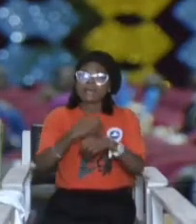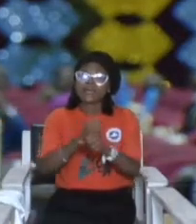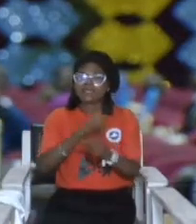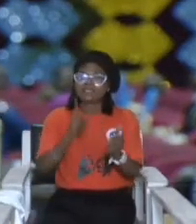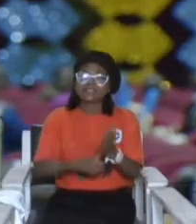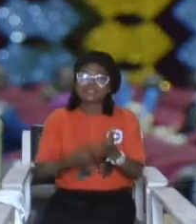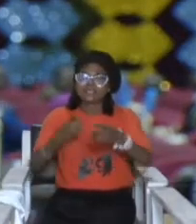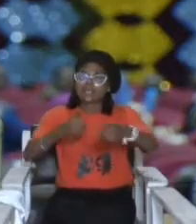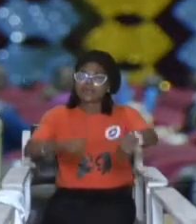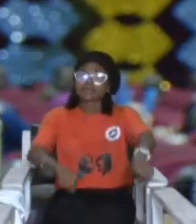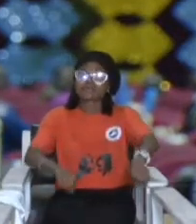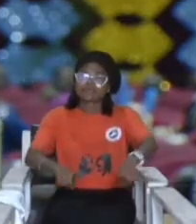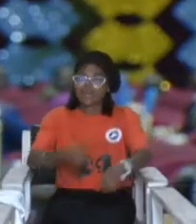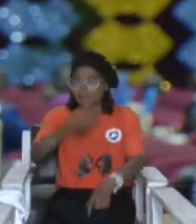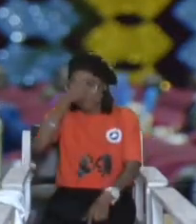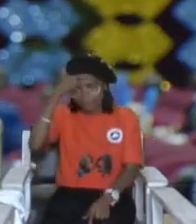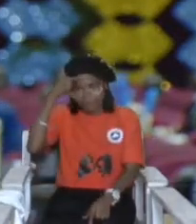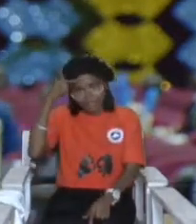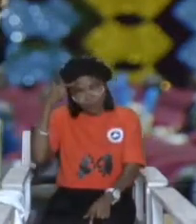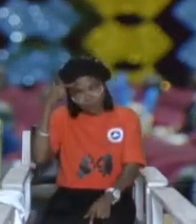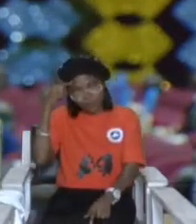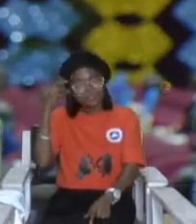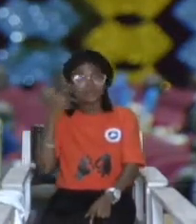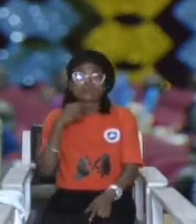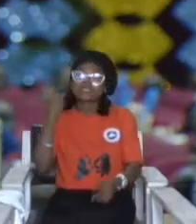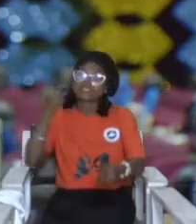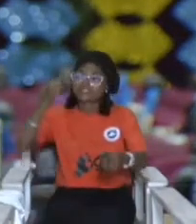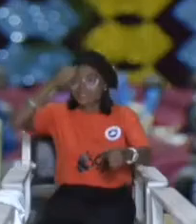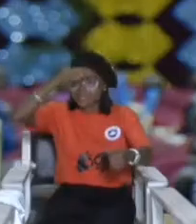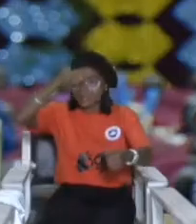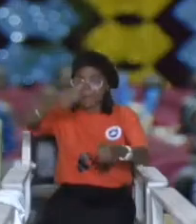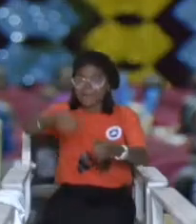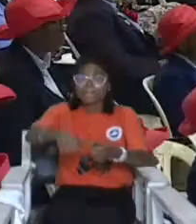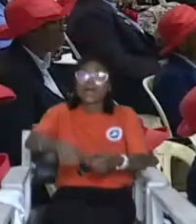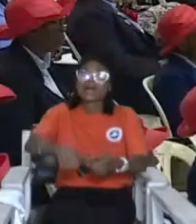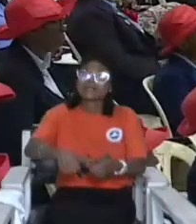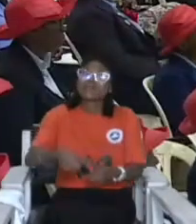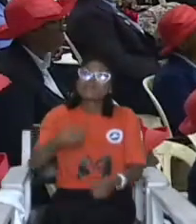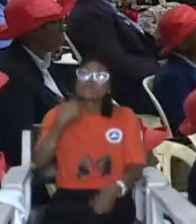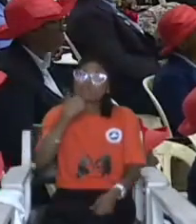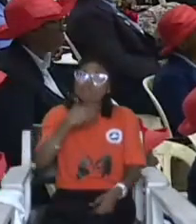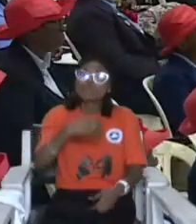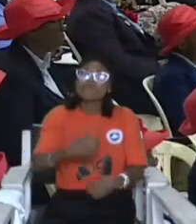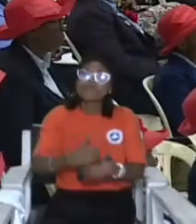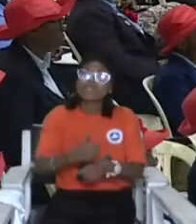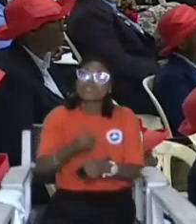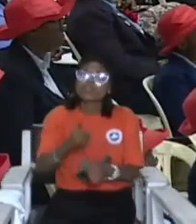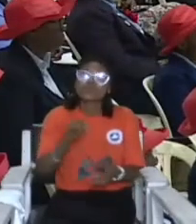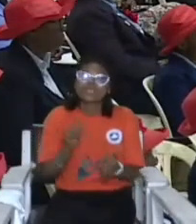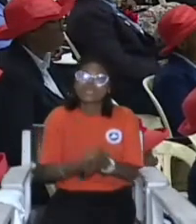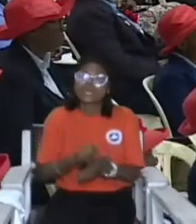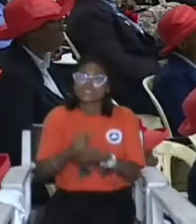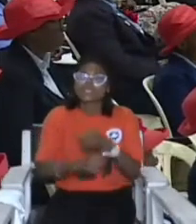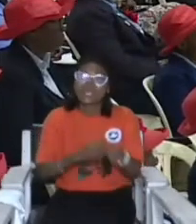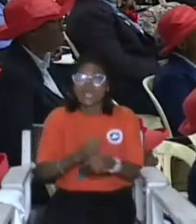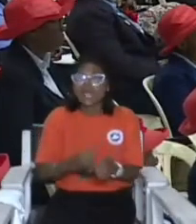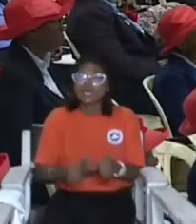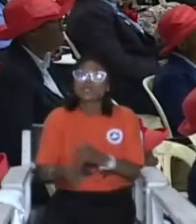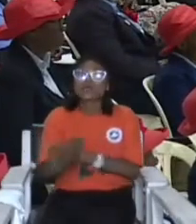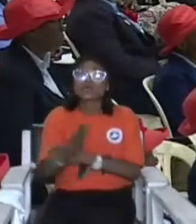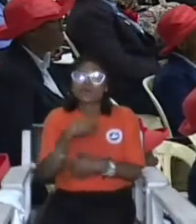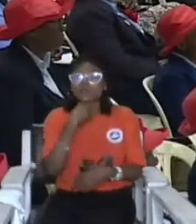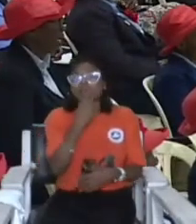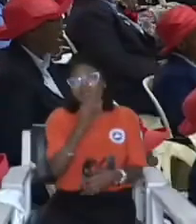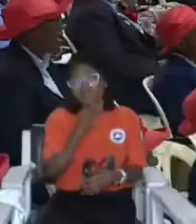me? Because Moses remembered he could not answer the question of who made you that year. And the Lord said to Moses, tell